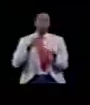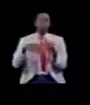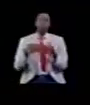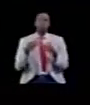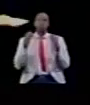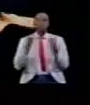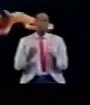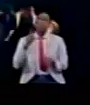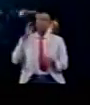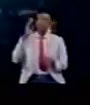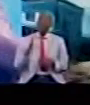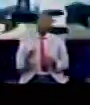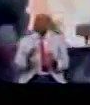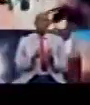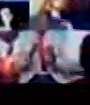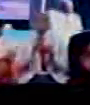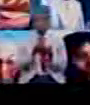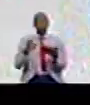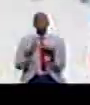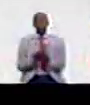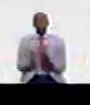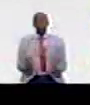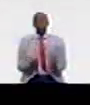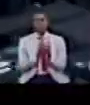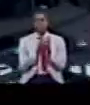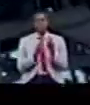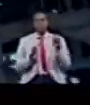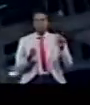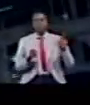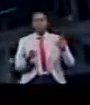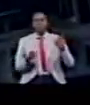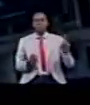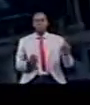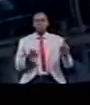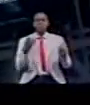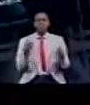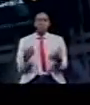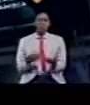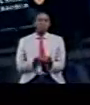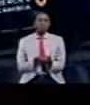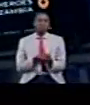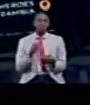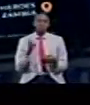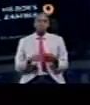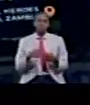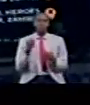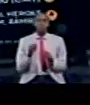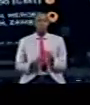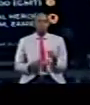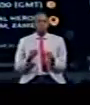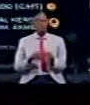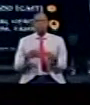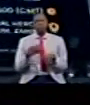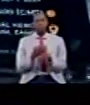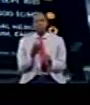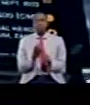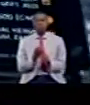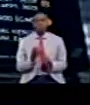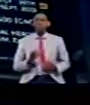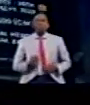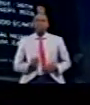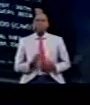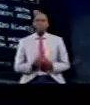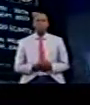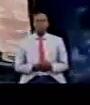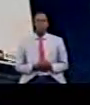he can see. For the children, they are out there, there is danger. Wife is already perceiving right here and in agonizing